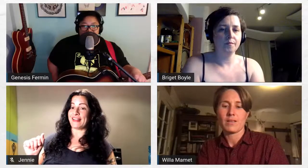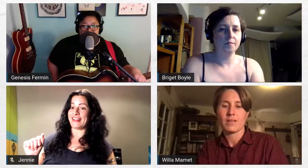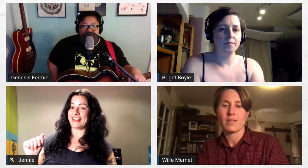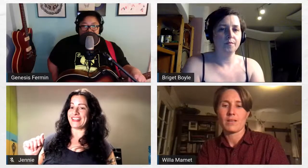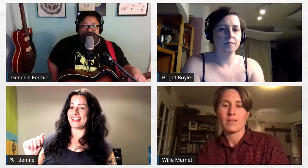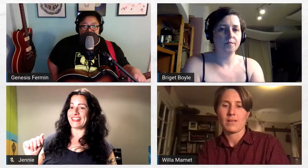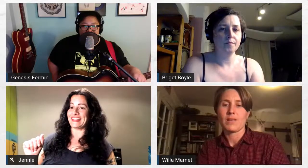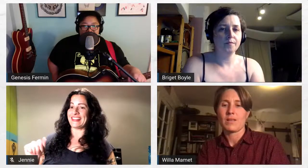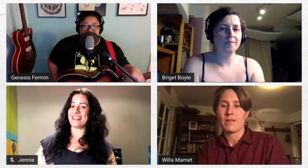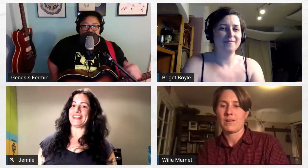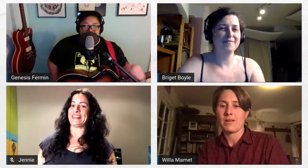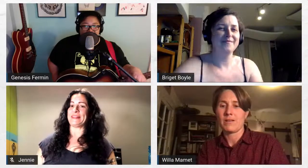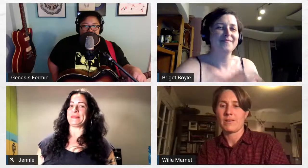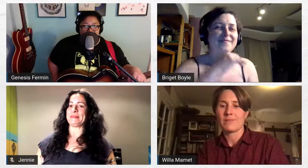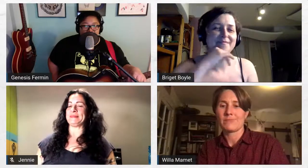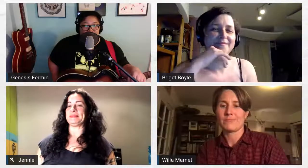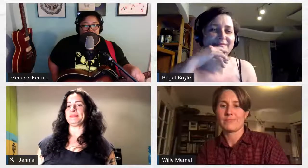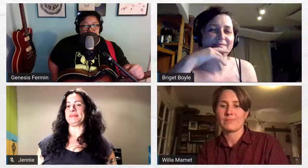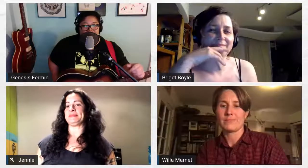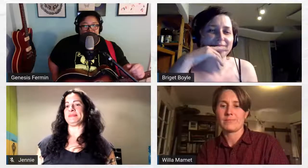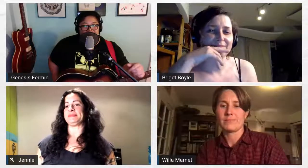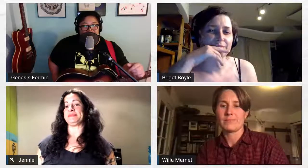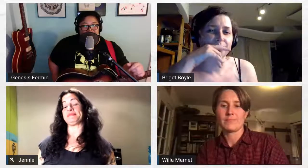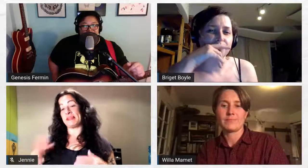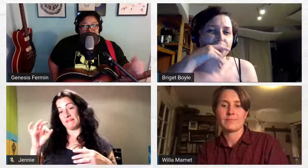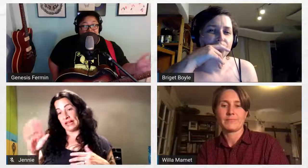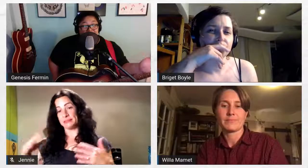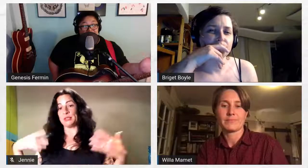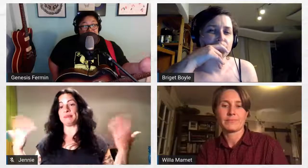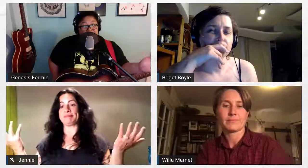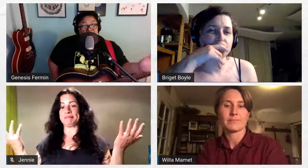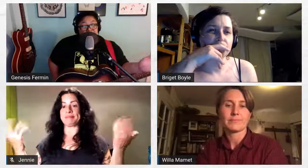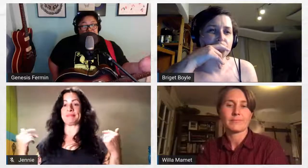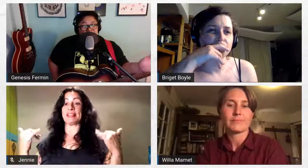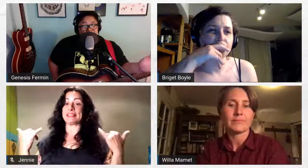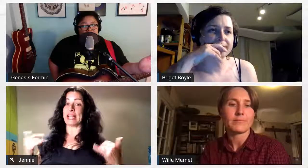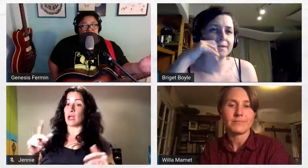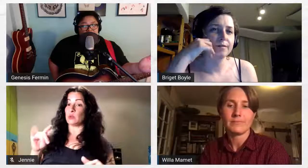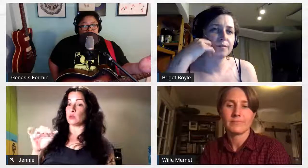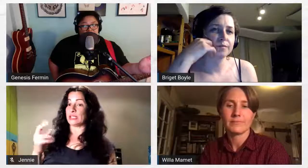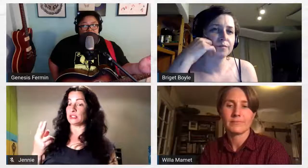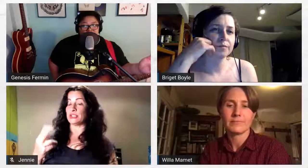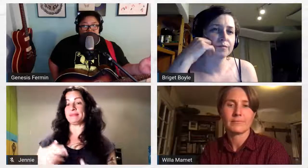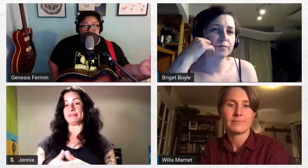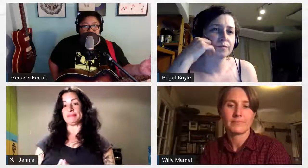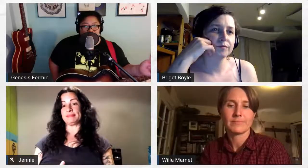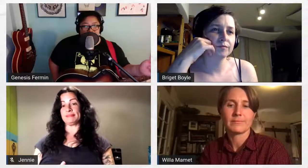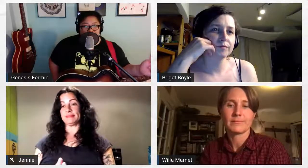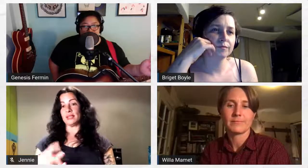HellaGela. And then Facebook. And then now Twitch. I believe it's